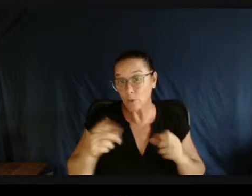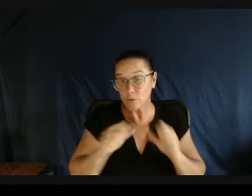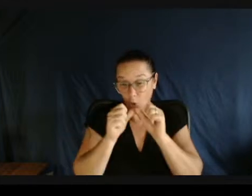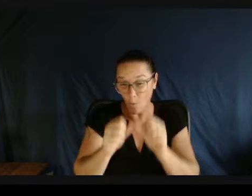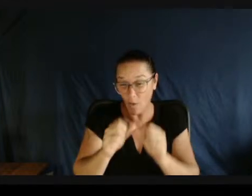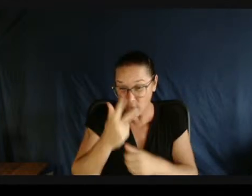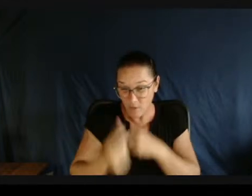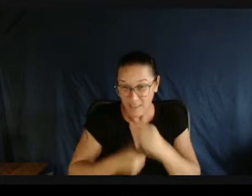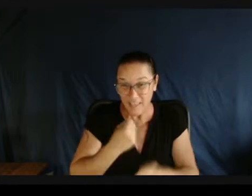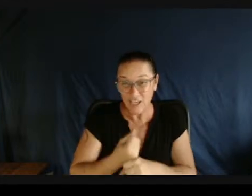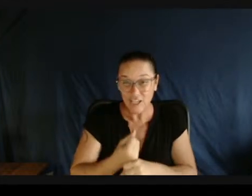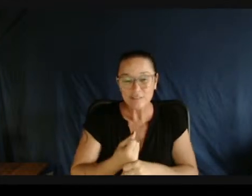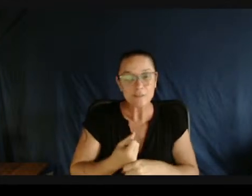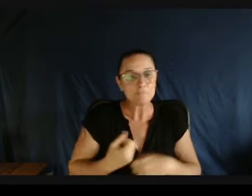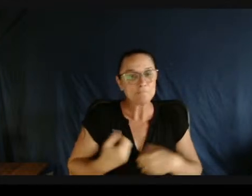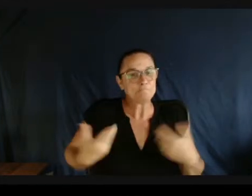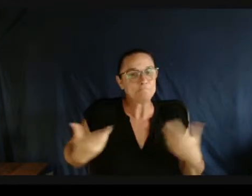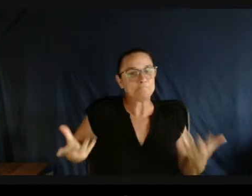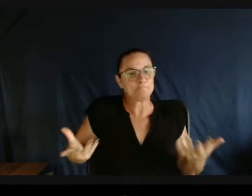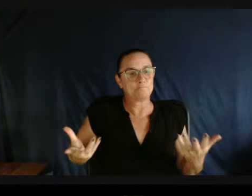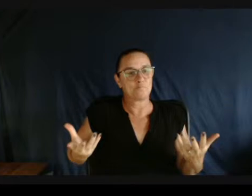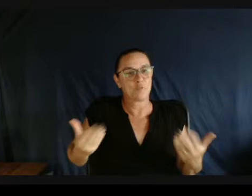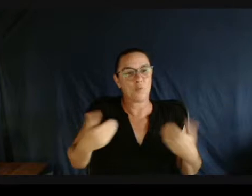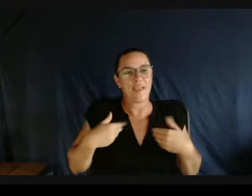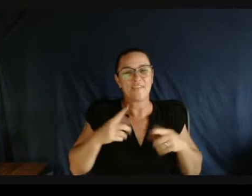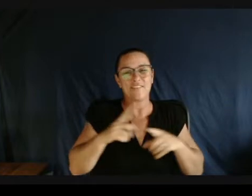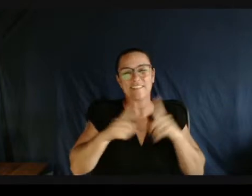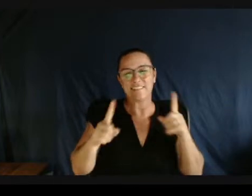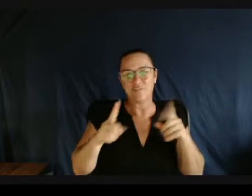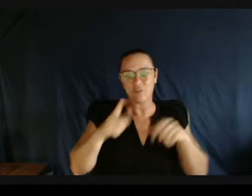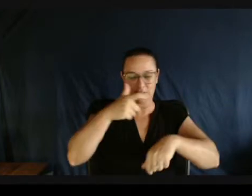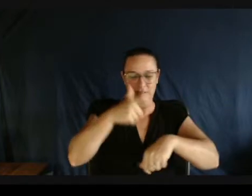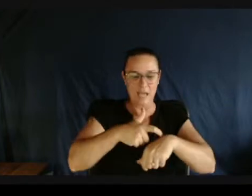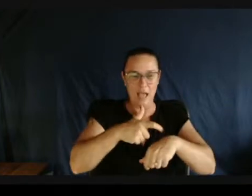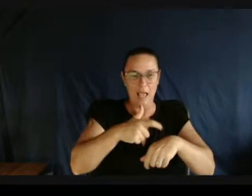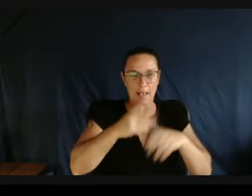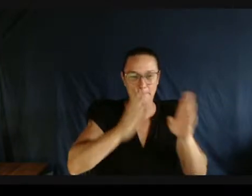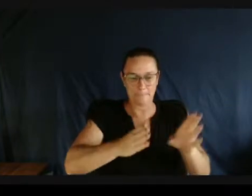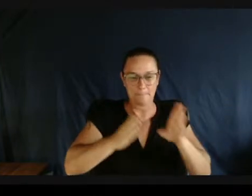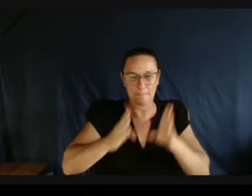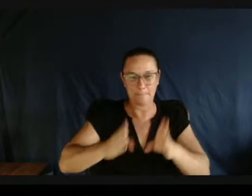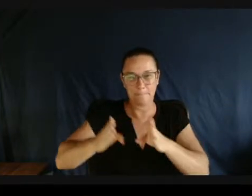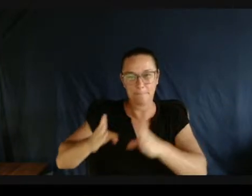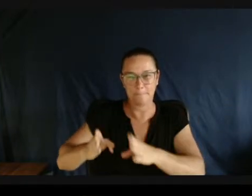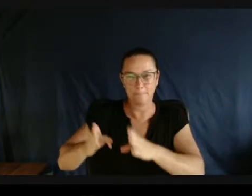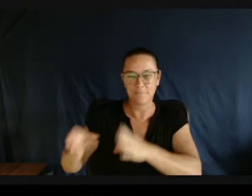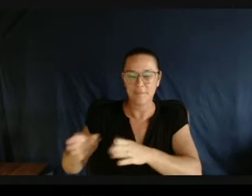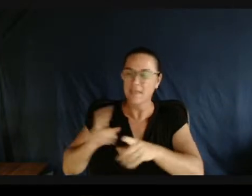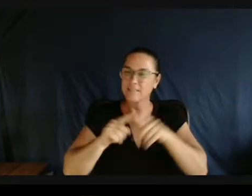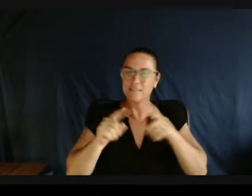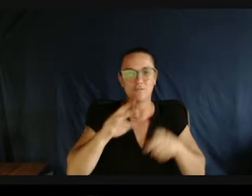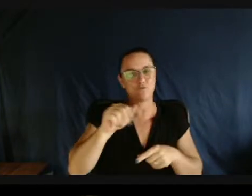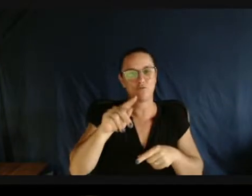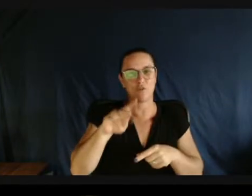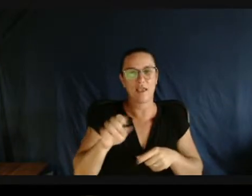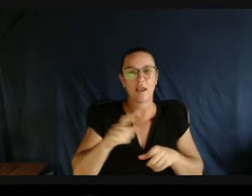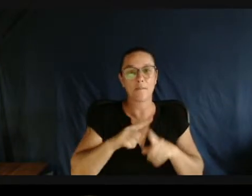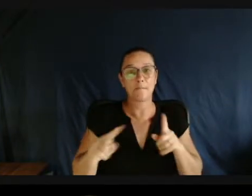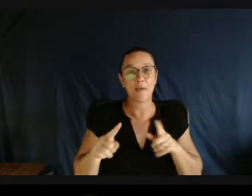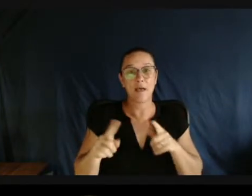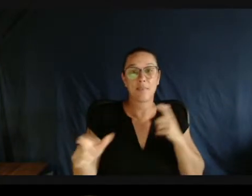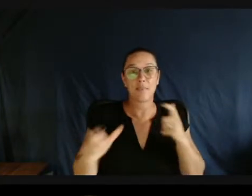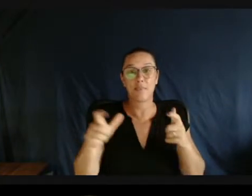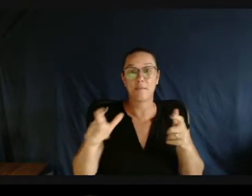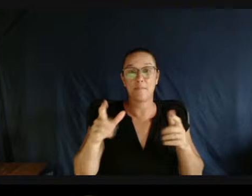it because we have a much different interval of time, much different rate, but we can look at the bigger picture patterns